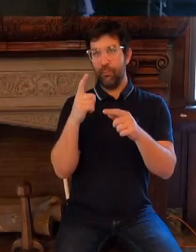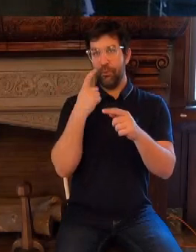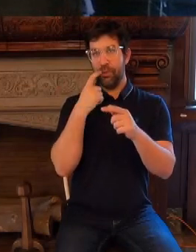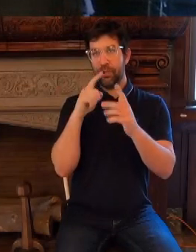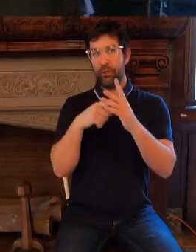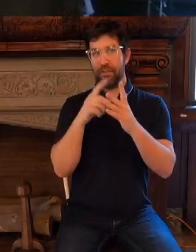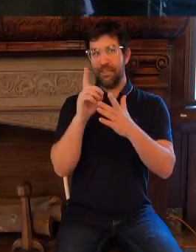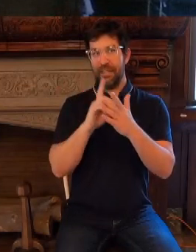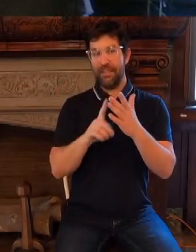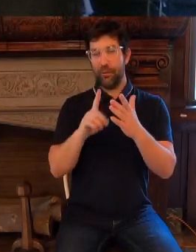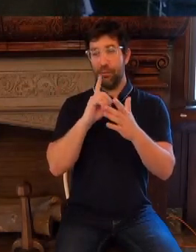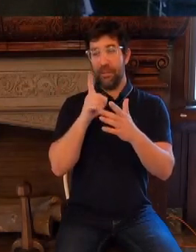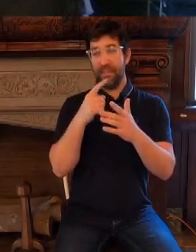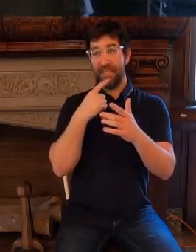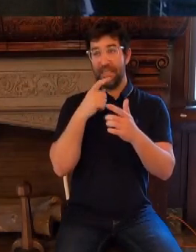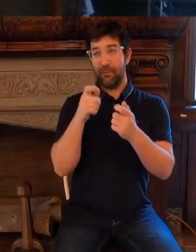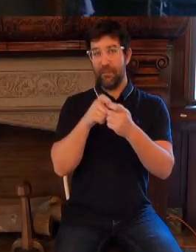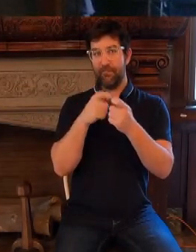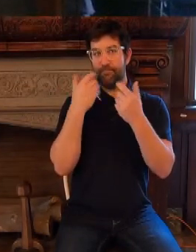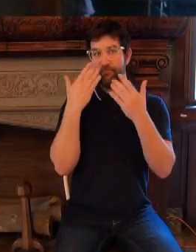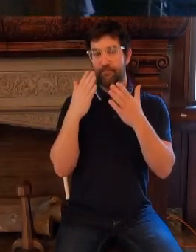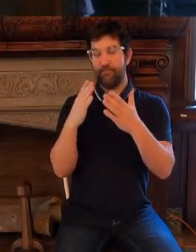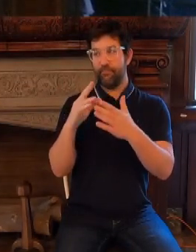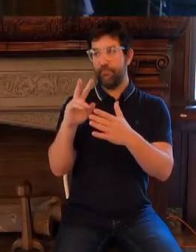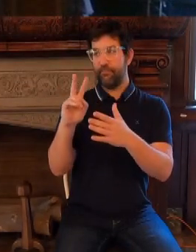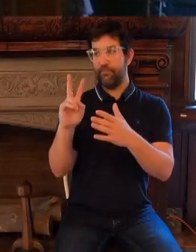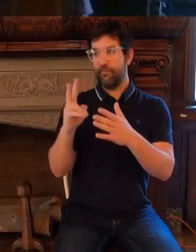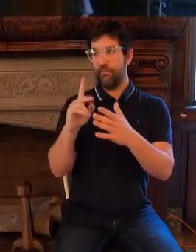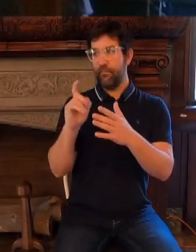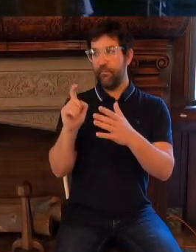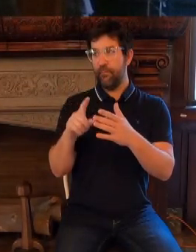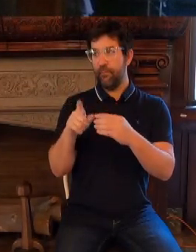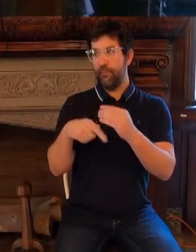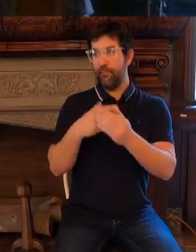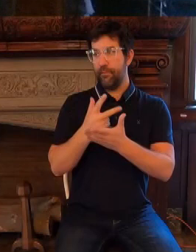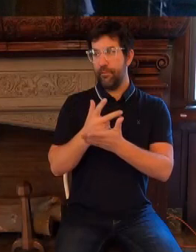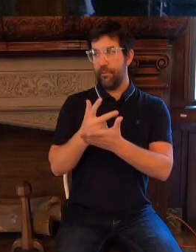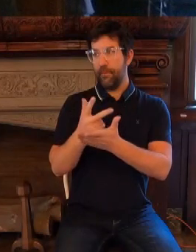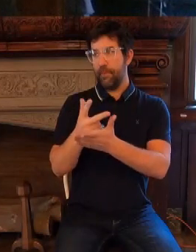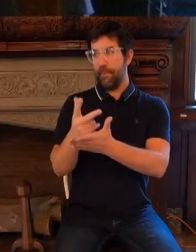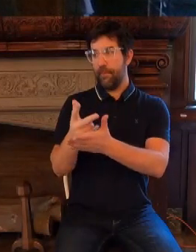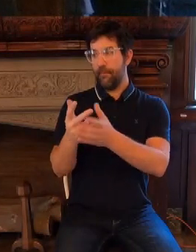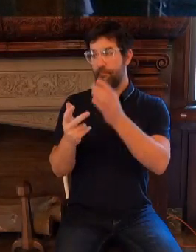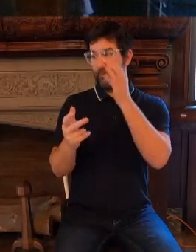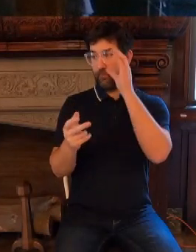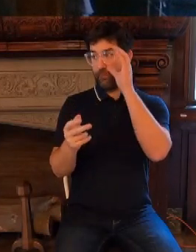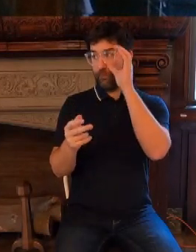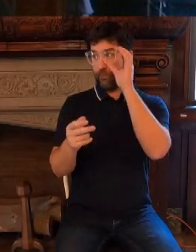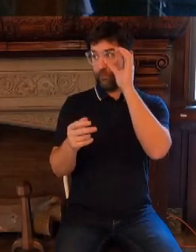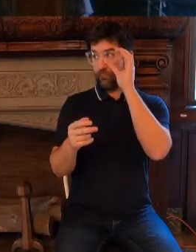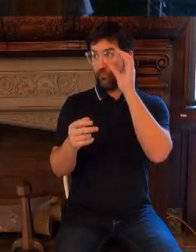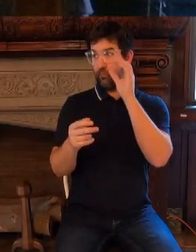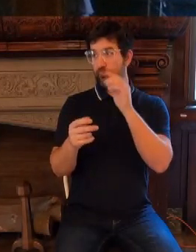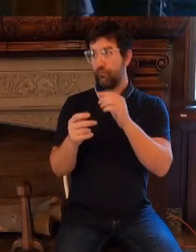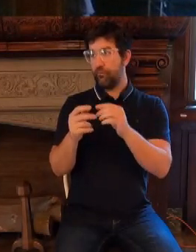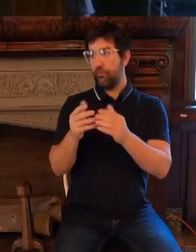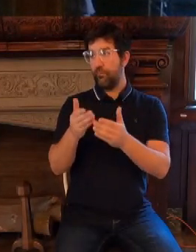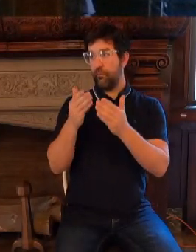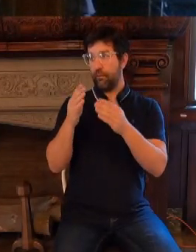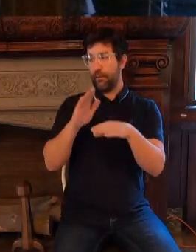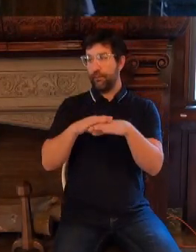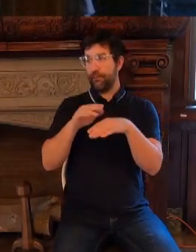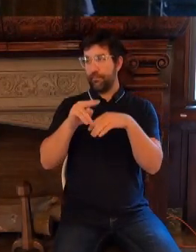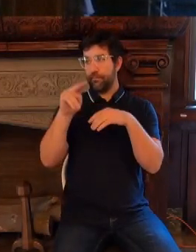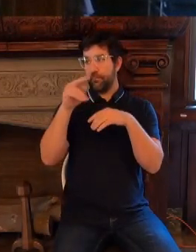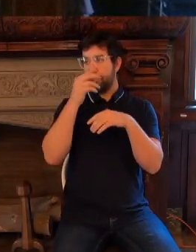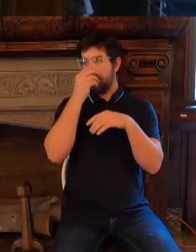now. Thank you. Second question has to do with parking that's proposed on North, and